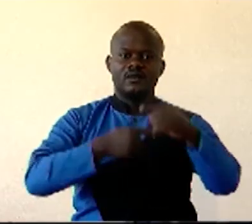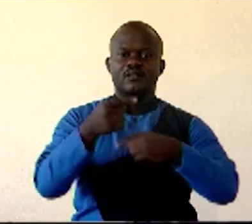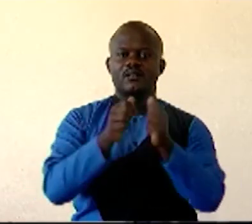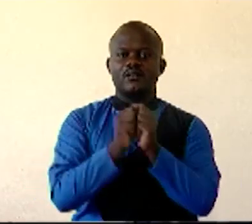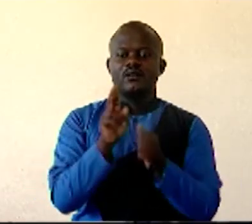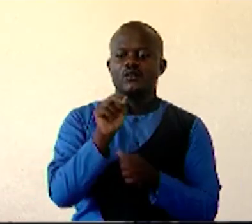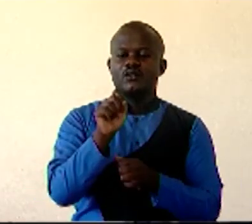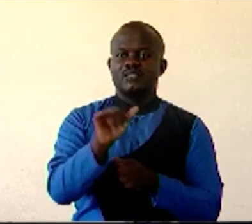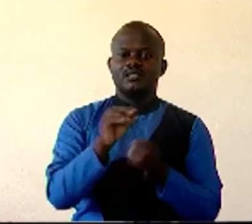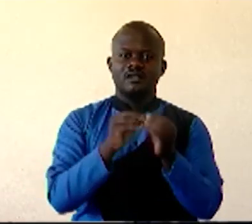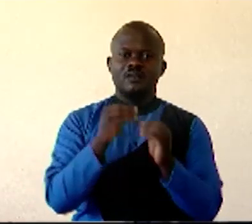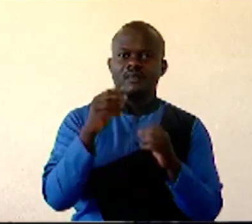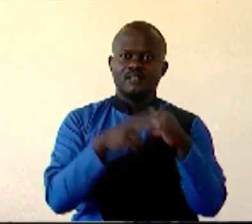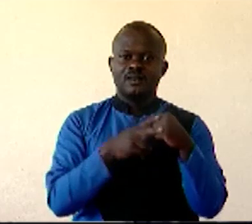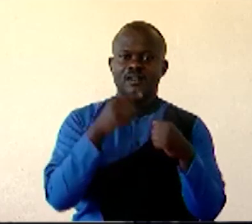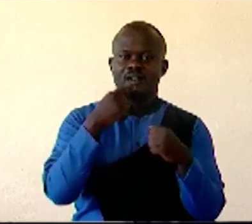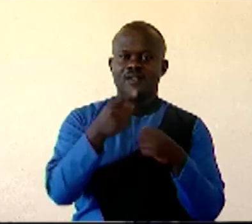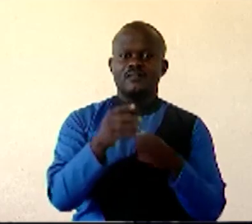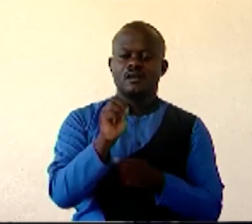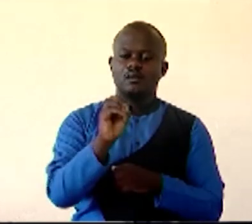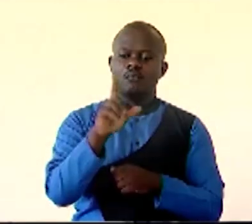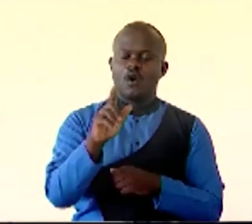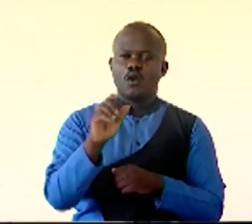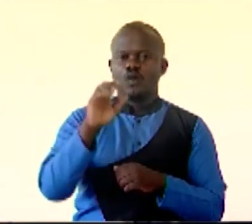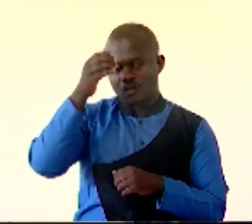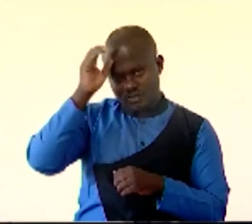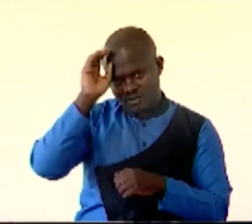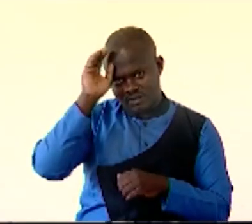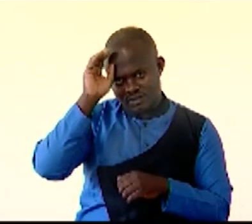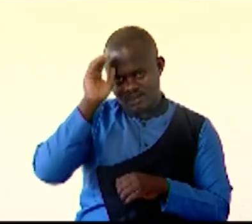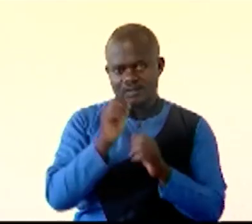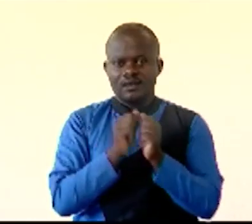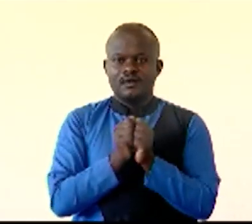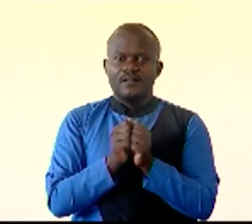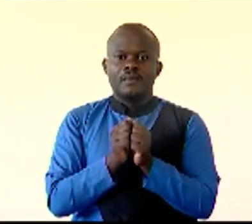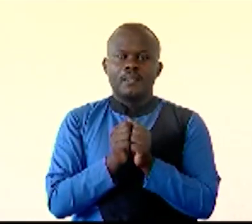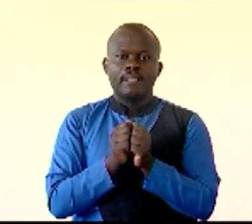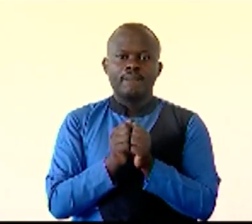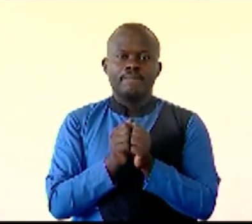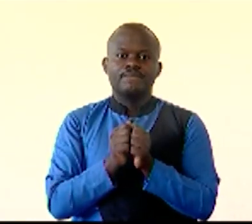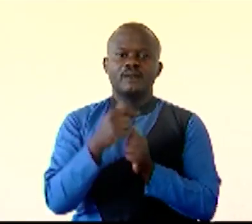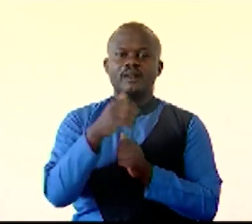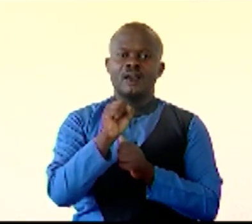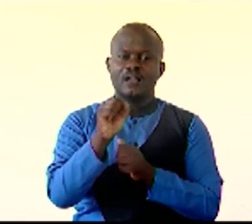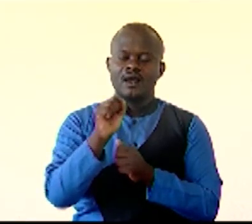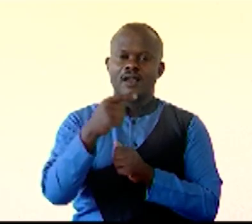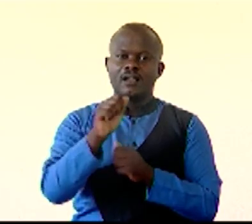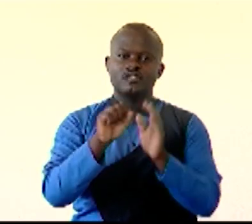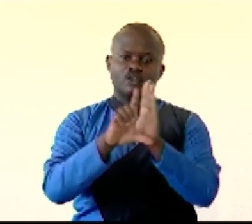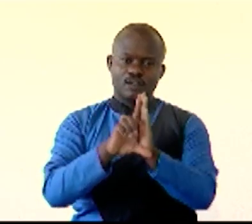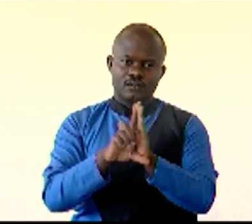unit number 7, that is mole concept and gas laws. And the next lesson